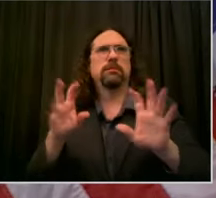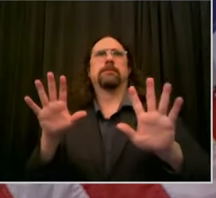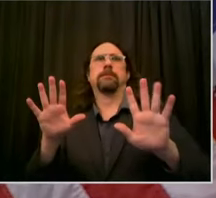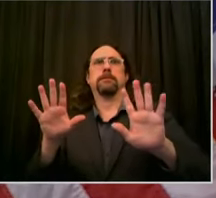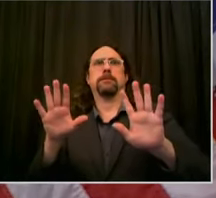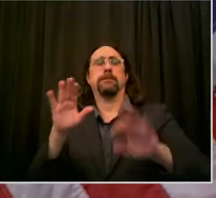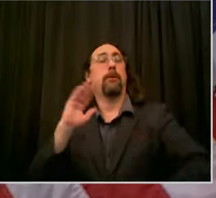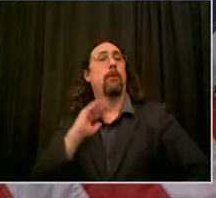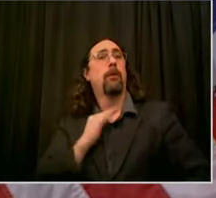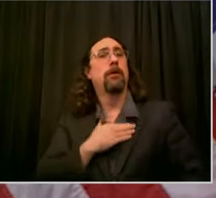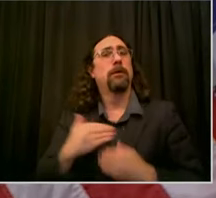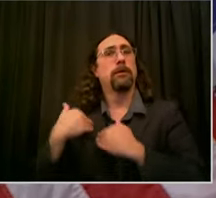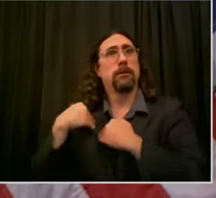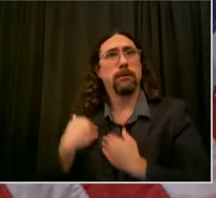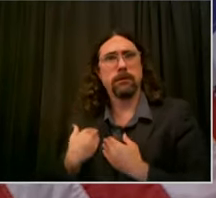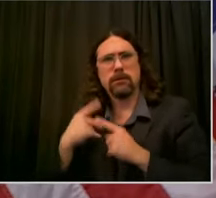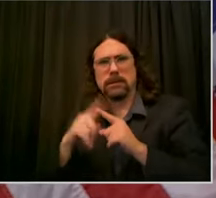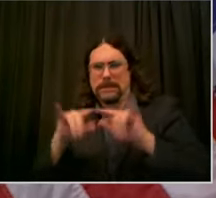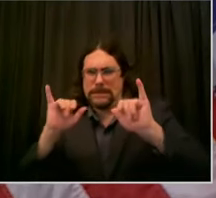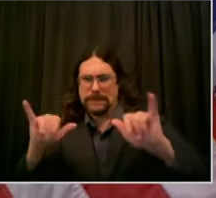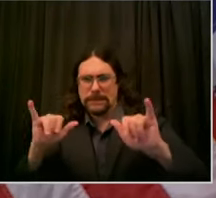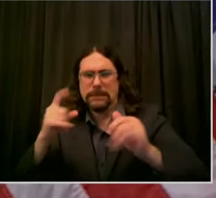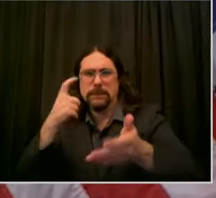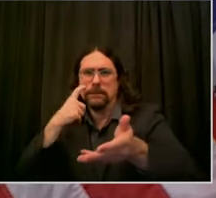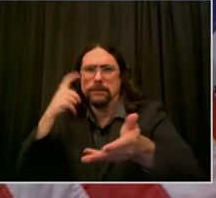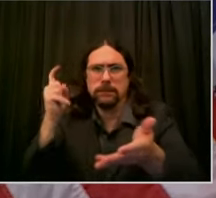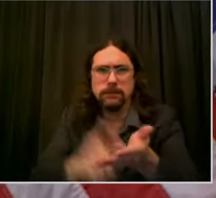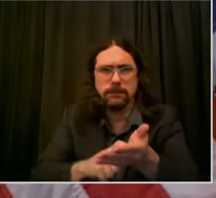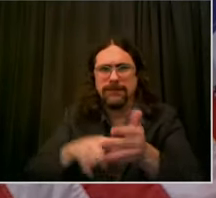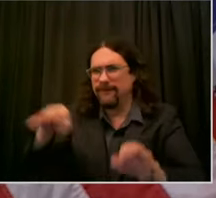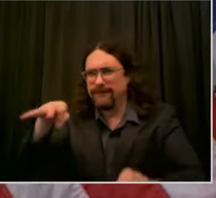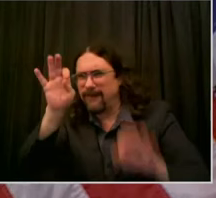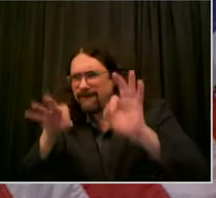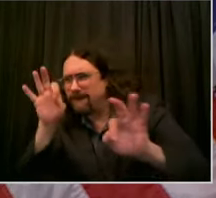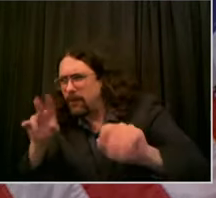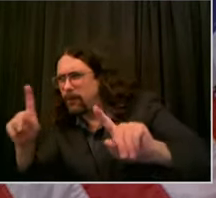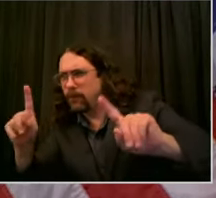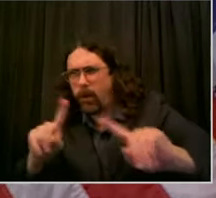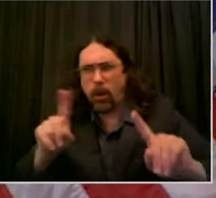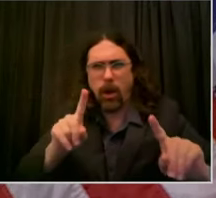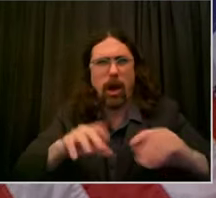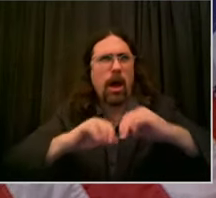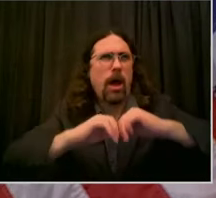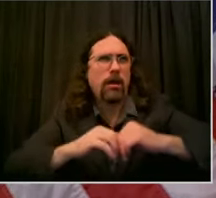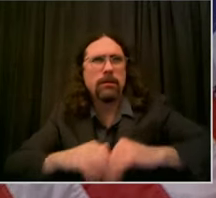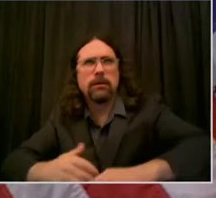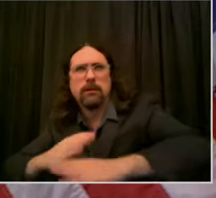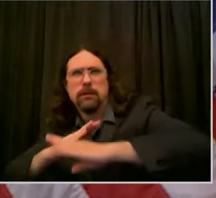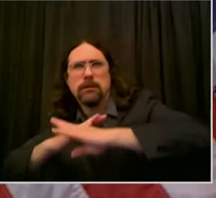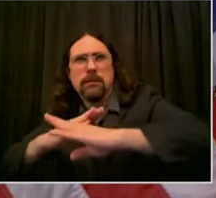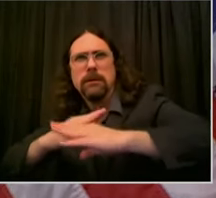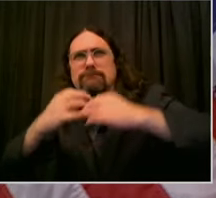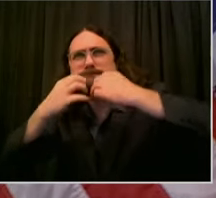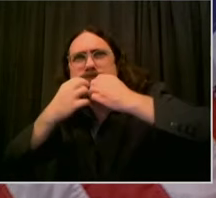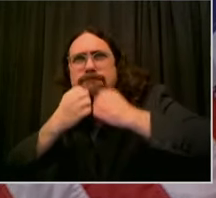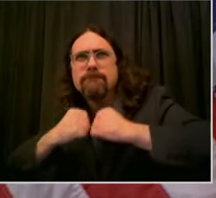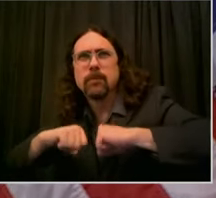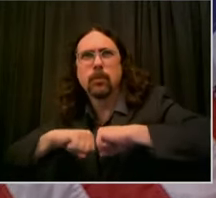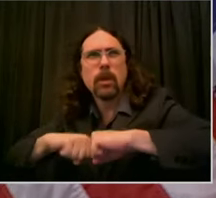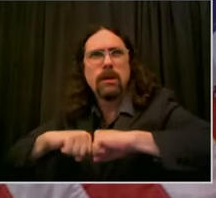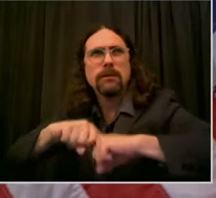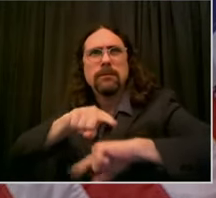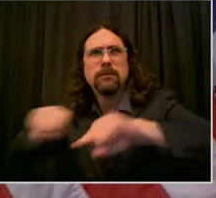city. We still had to respect the views and rights of people expressing themselves. We could not create a